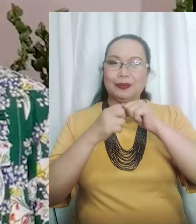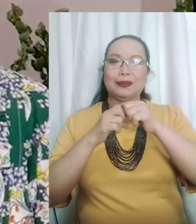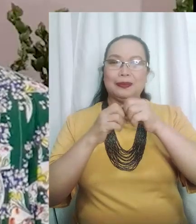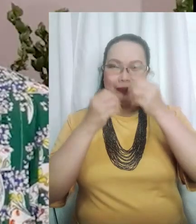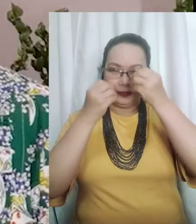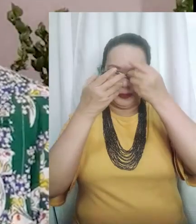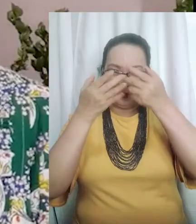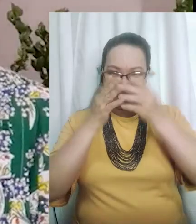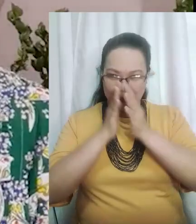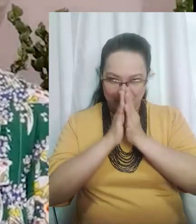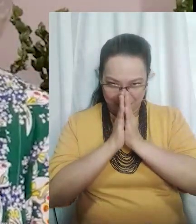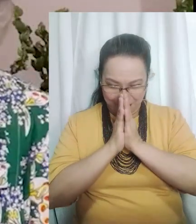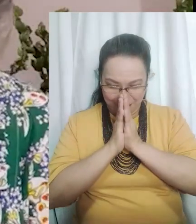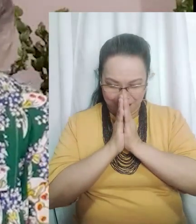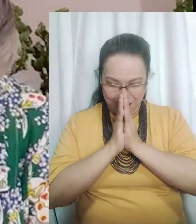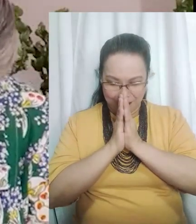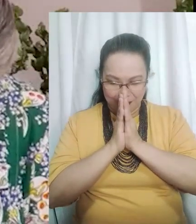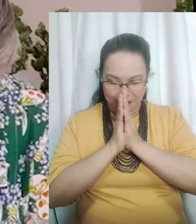us pray.